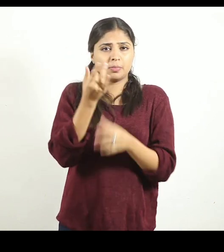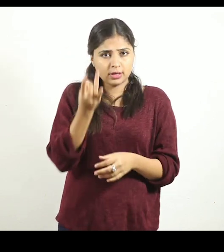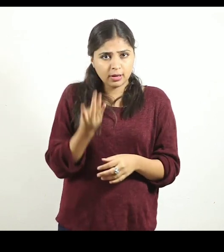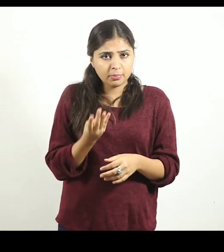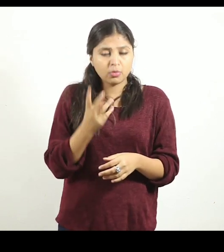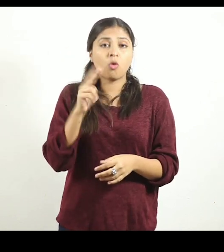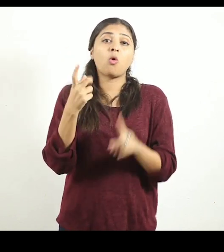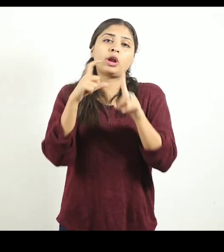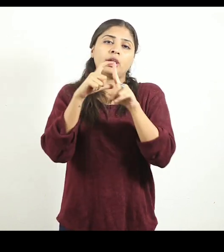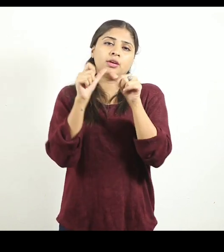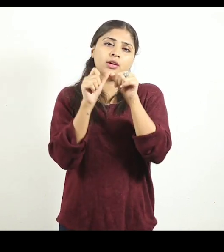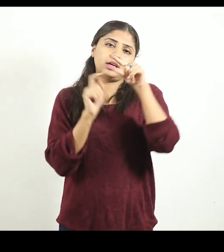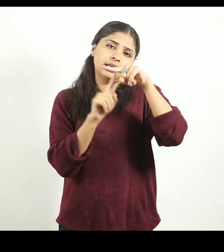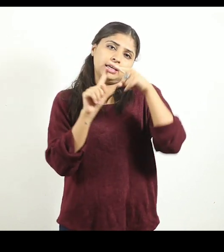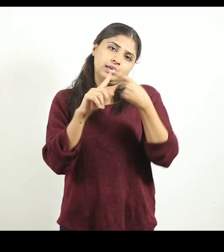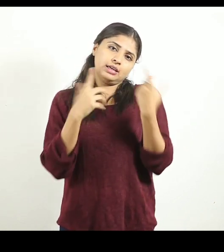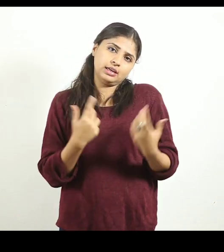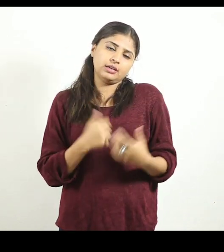name, and date.